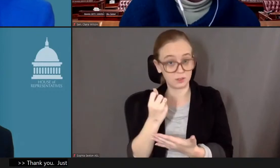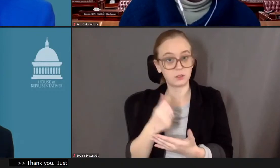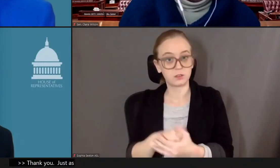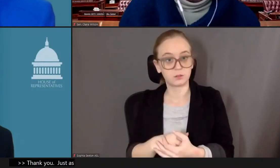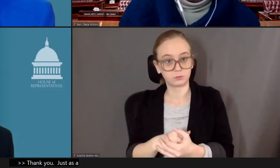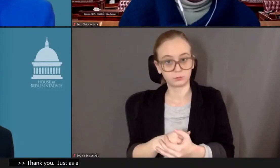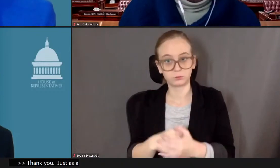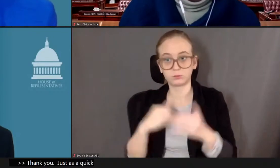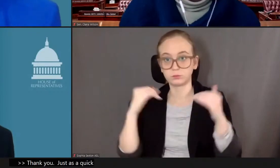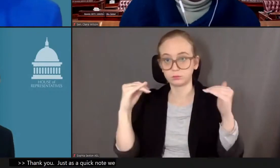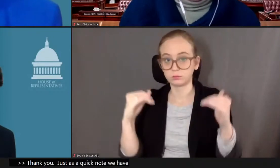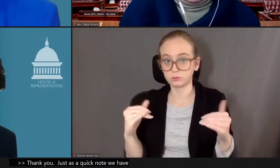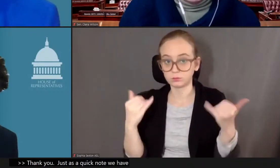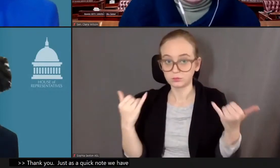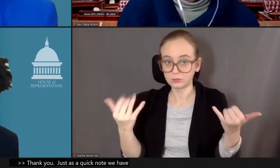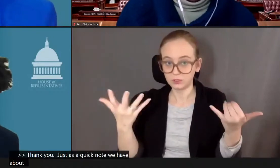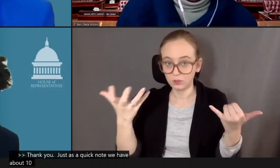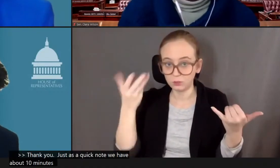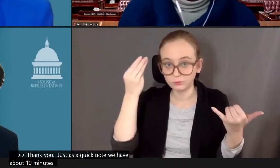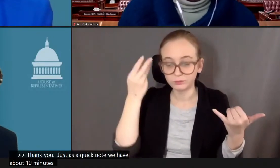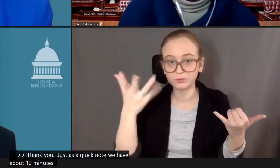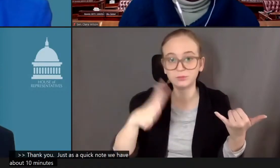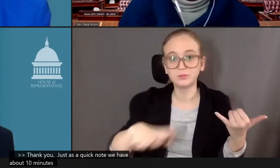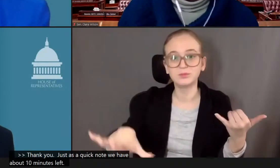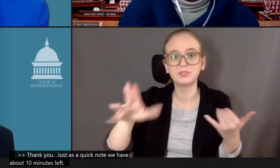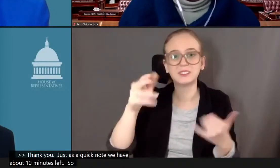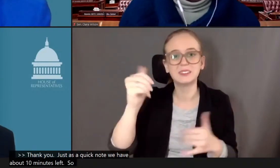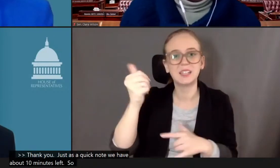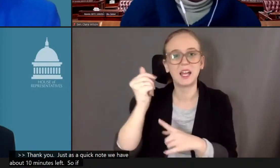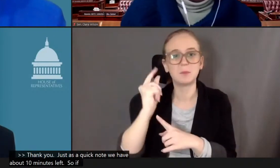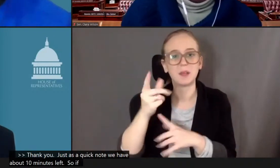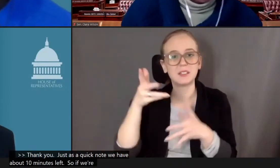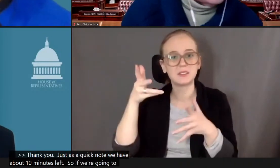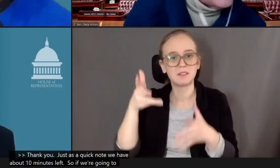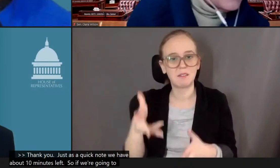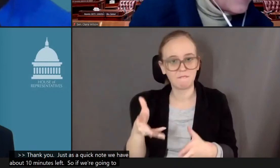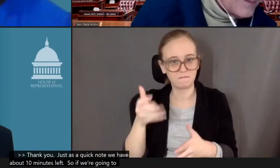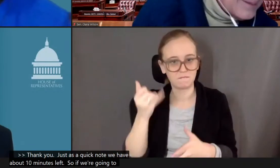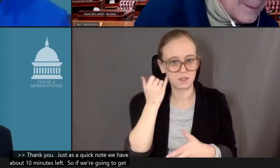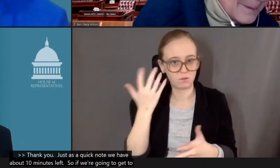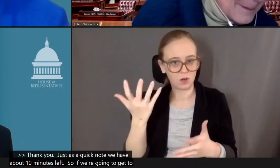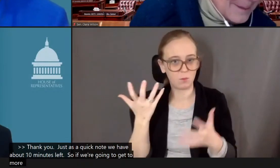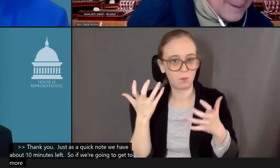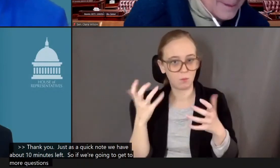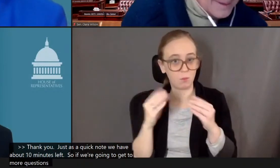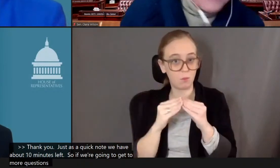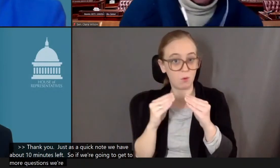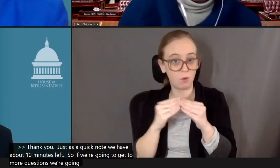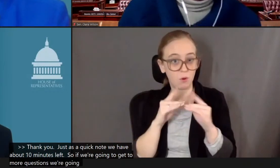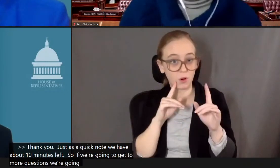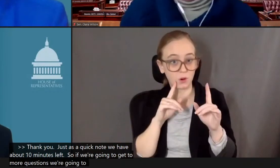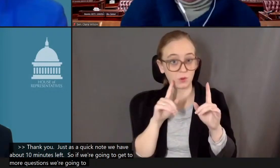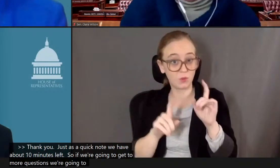have about 10 minutes left. So if we're going to get to more questions, we're going to need shorter answers.